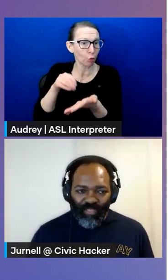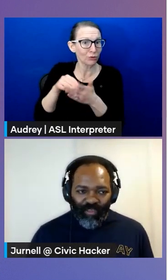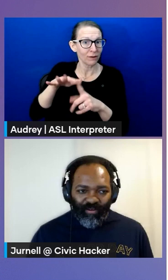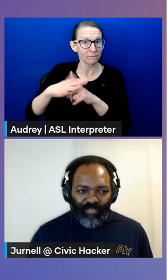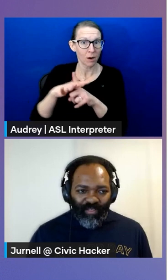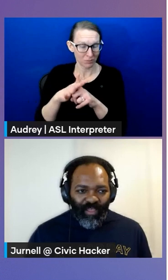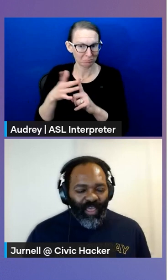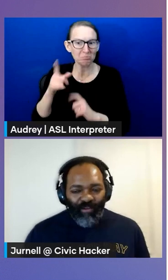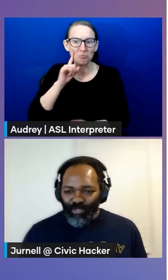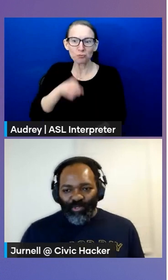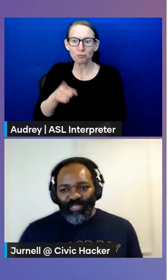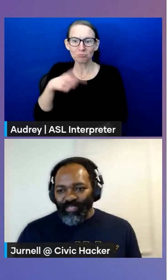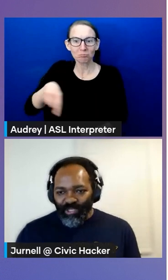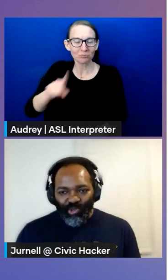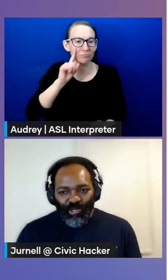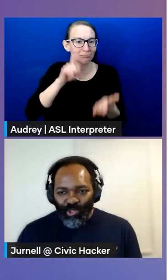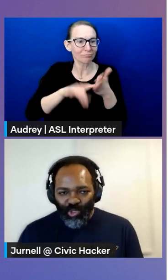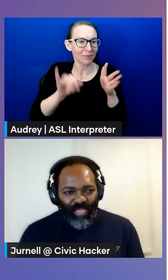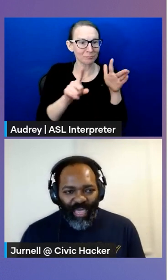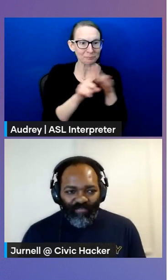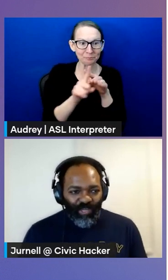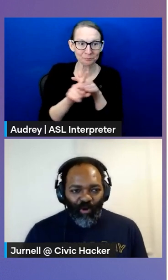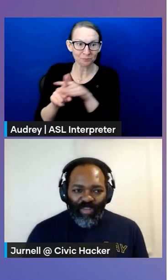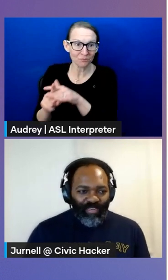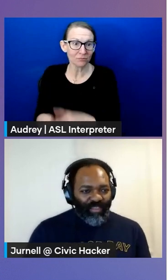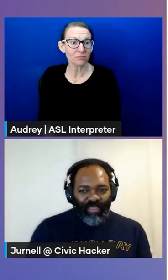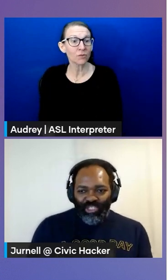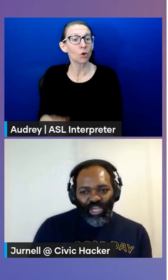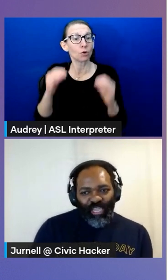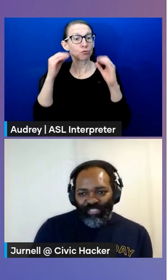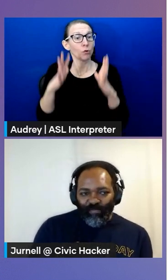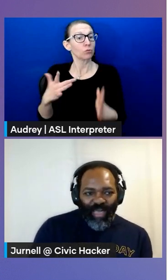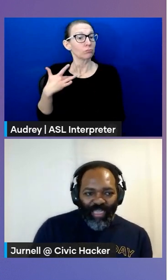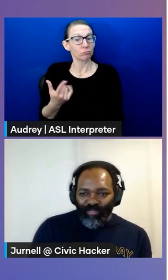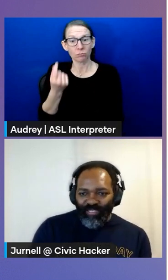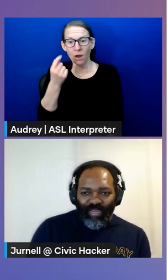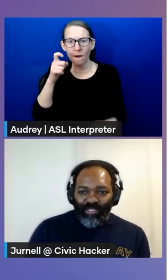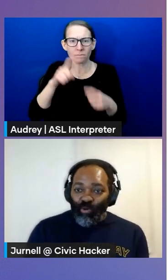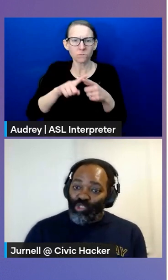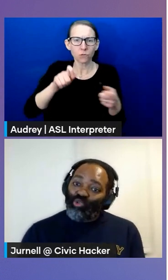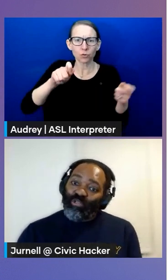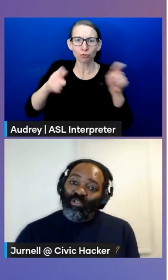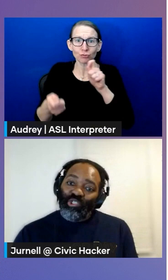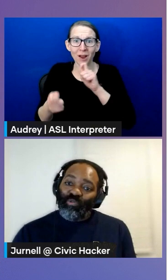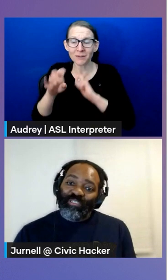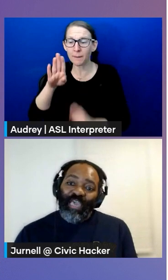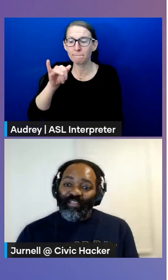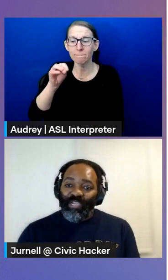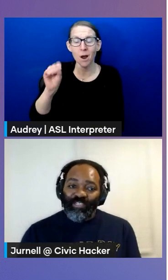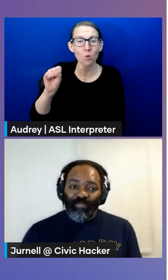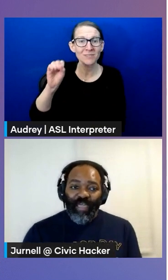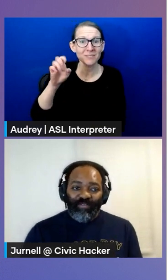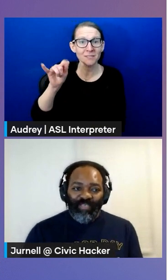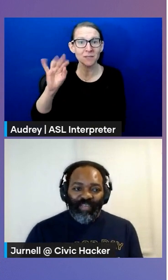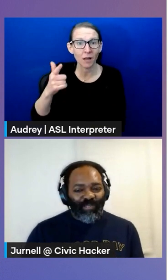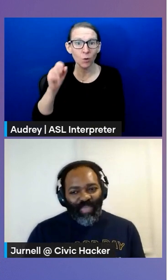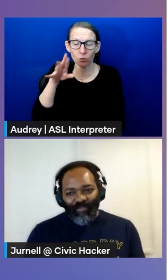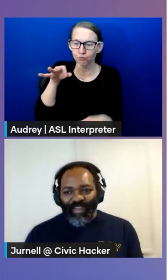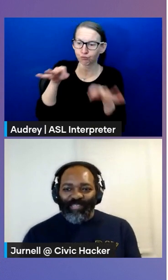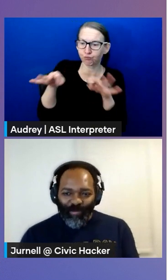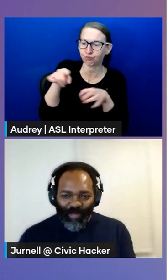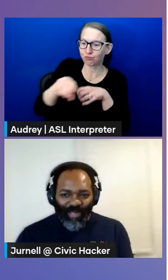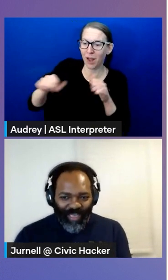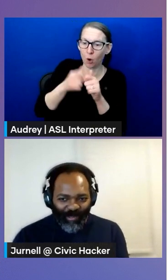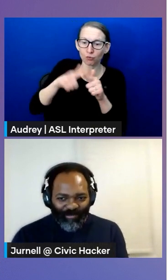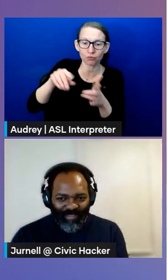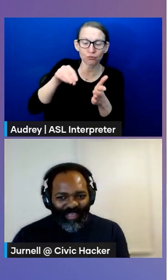up over the years. Instructors usually have to go in and change the BIOS settings or instruct their students how to change the BIOS settings. So now we got